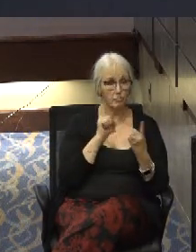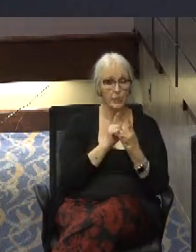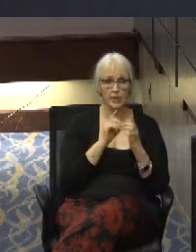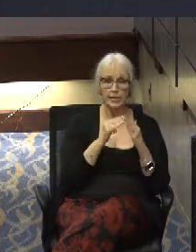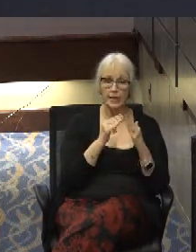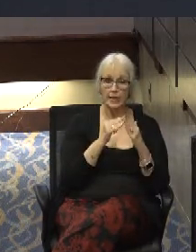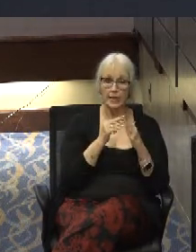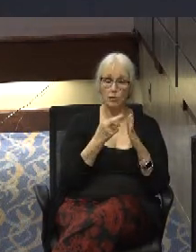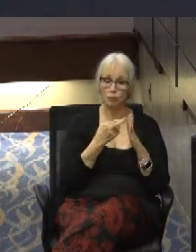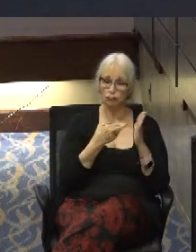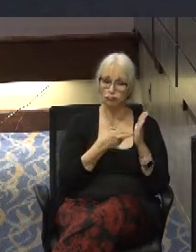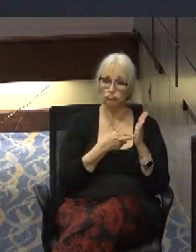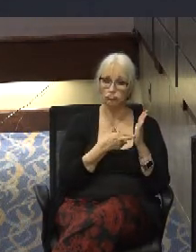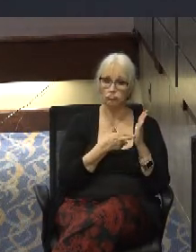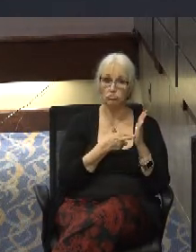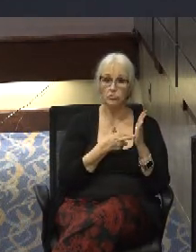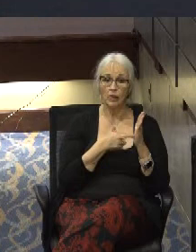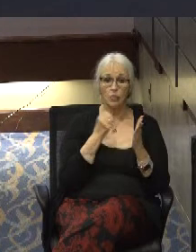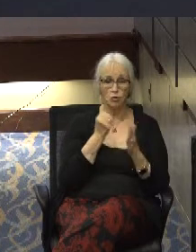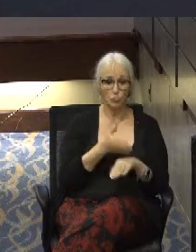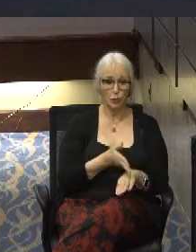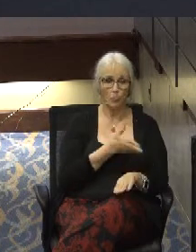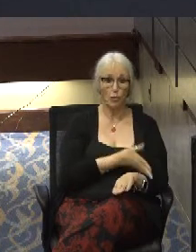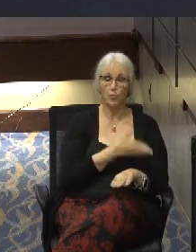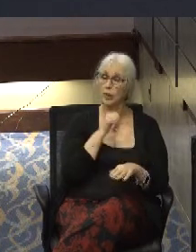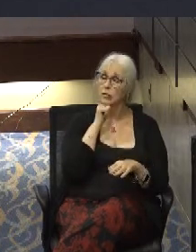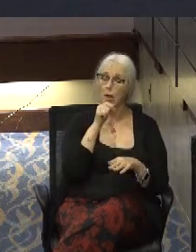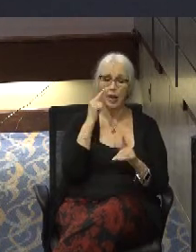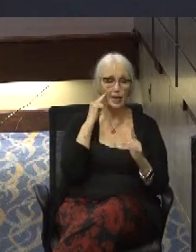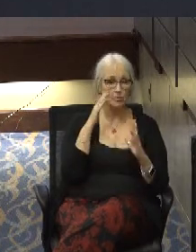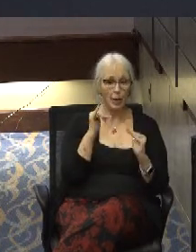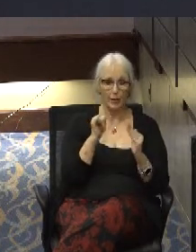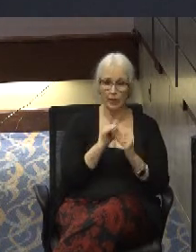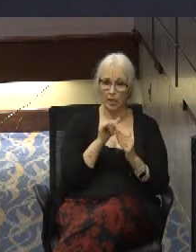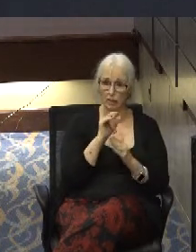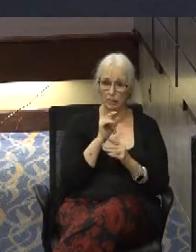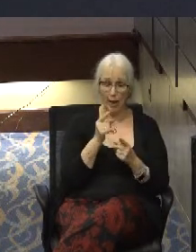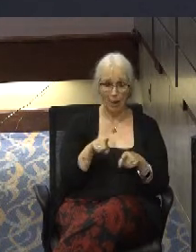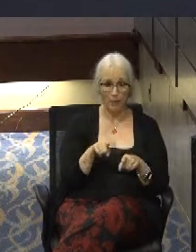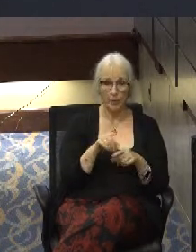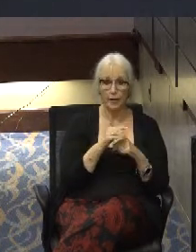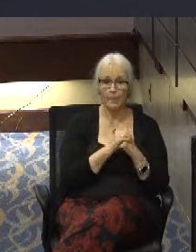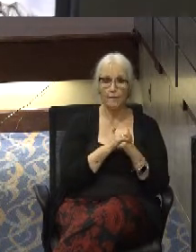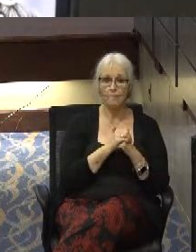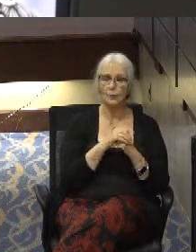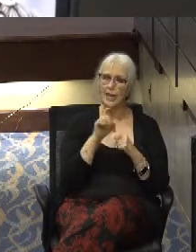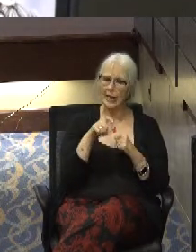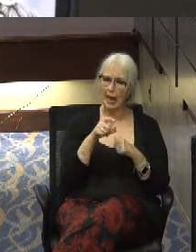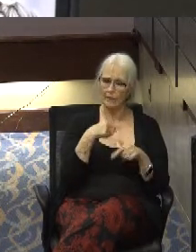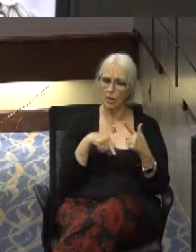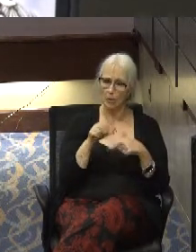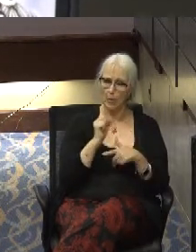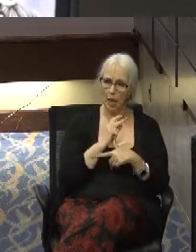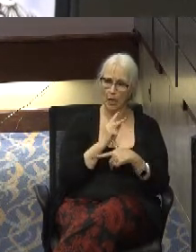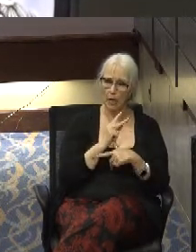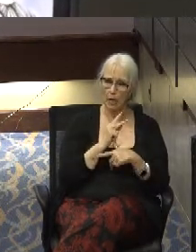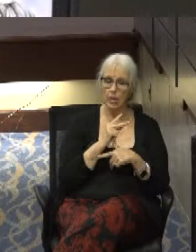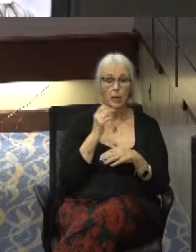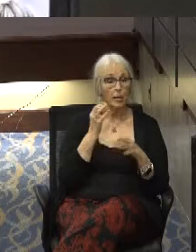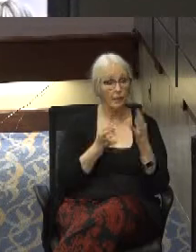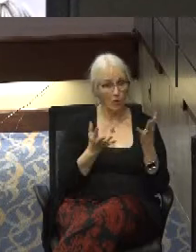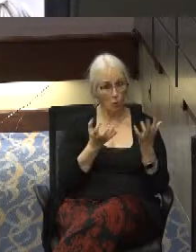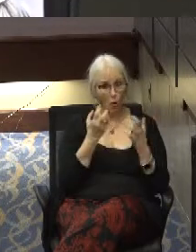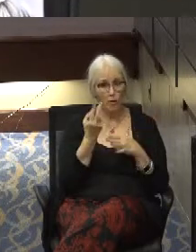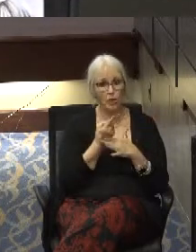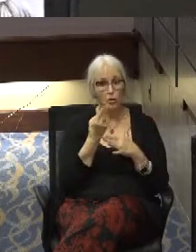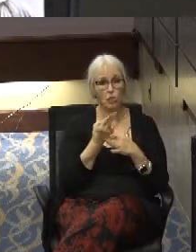for improvements. We don't anticipate that being the case, but. But he'd have to come back. So if he wanted to use